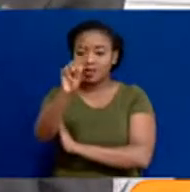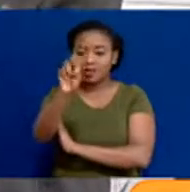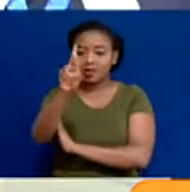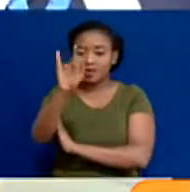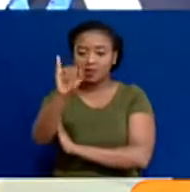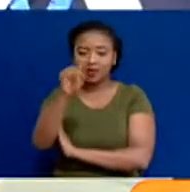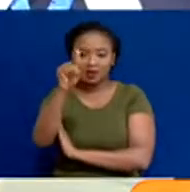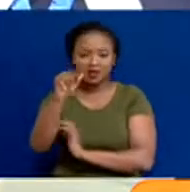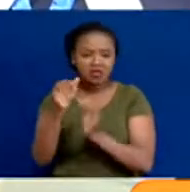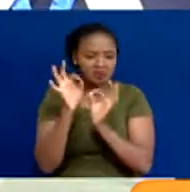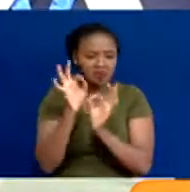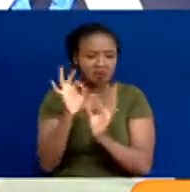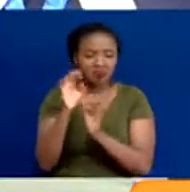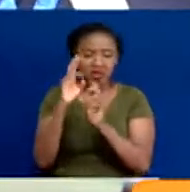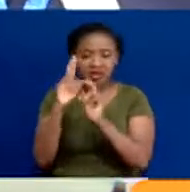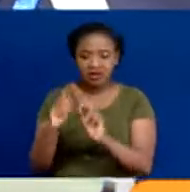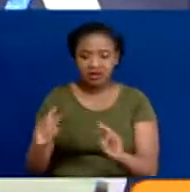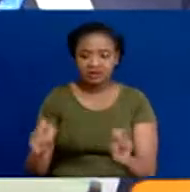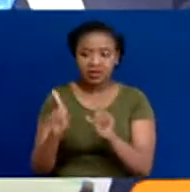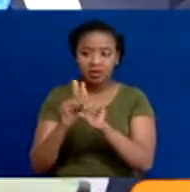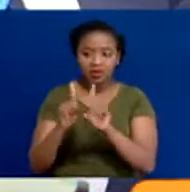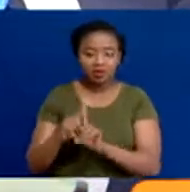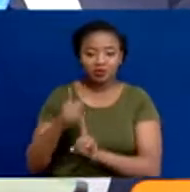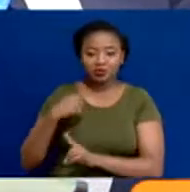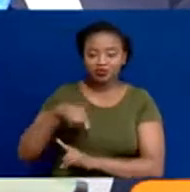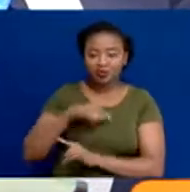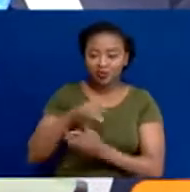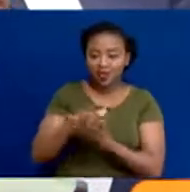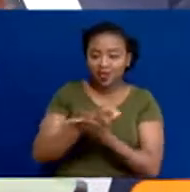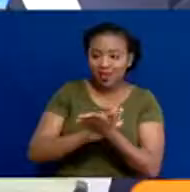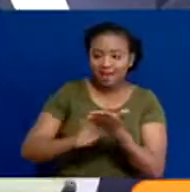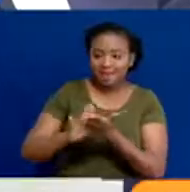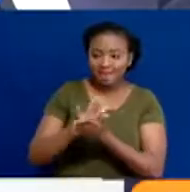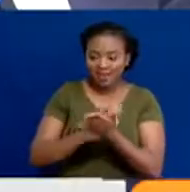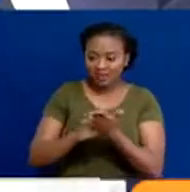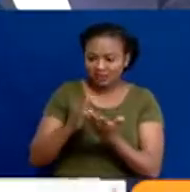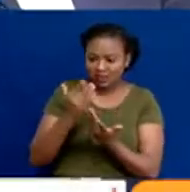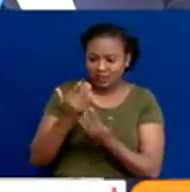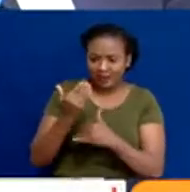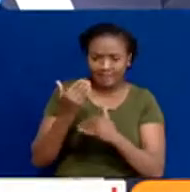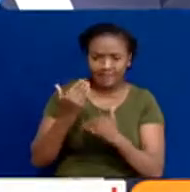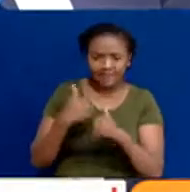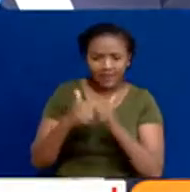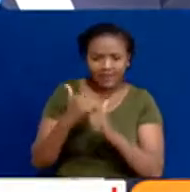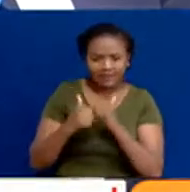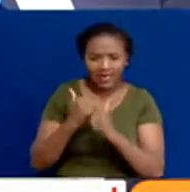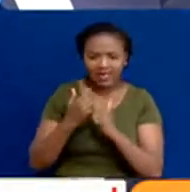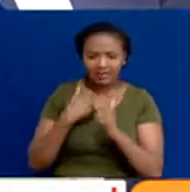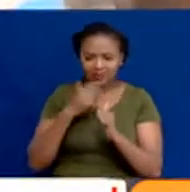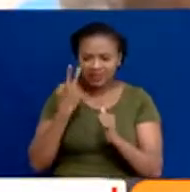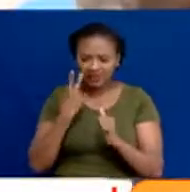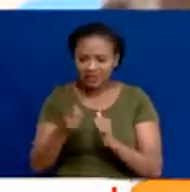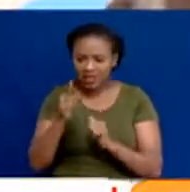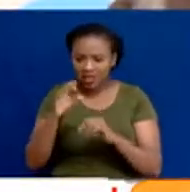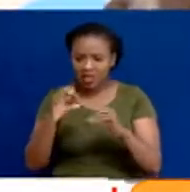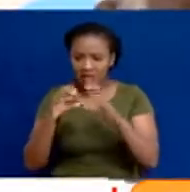marvelous. Product discovery, doing the basic science of identifying the cell and what it can do